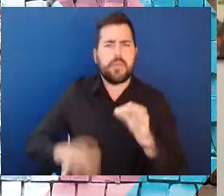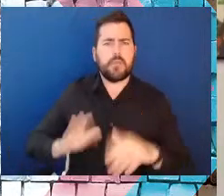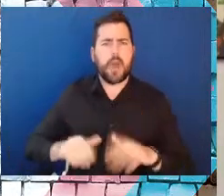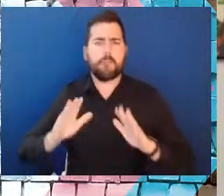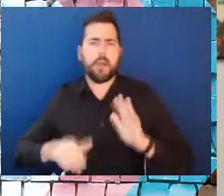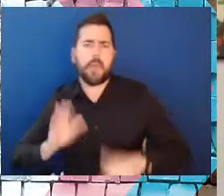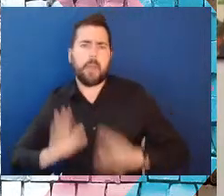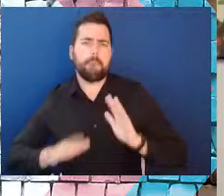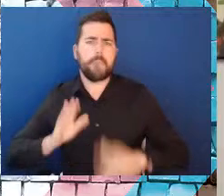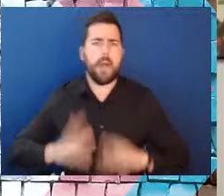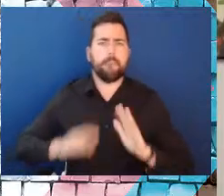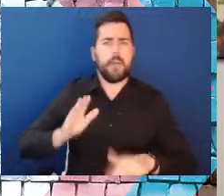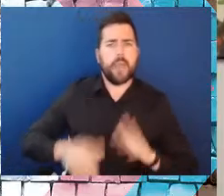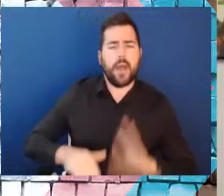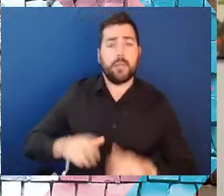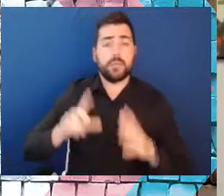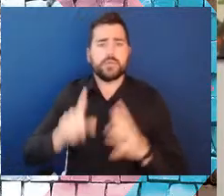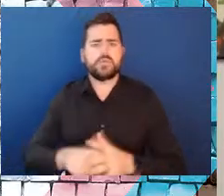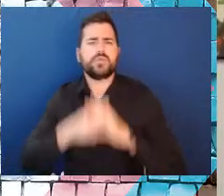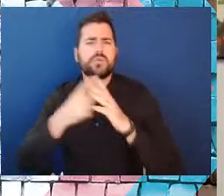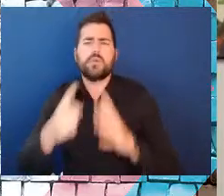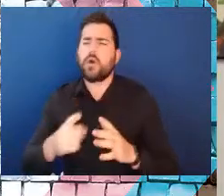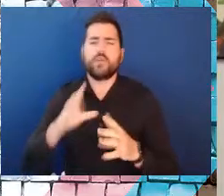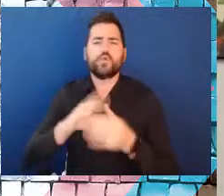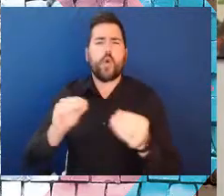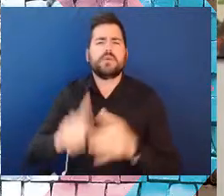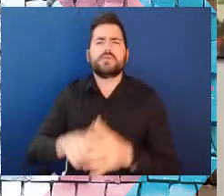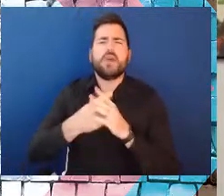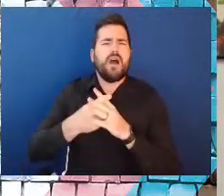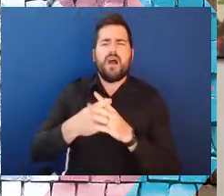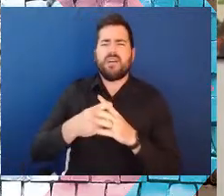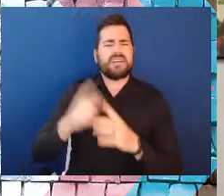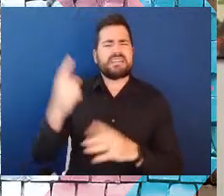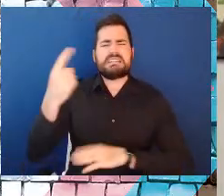And the story begins, and it was a day much like today.